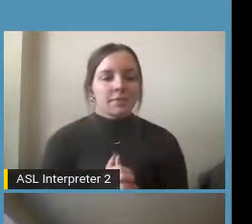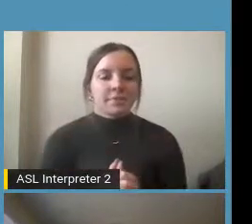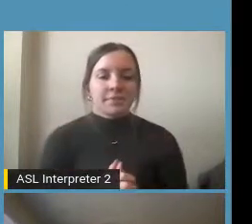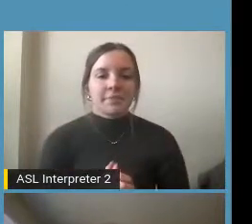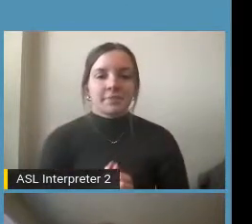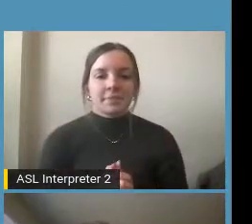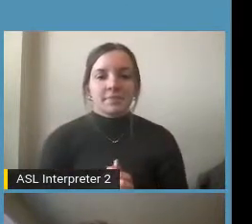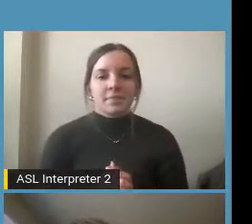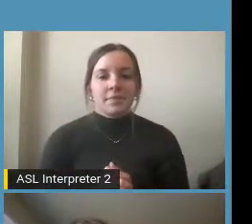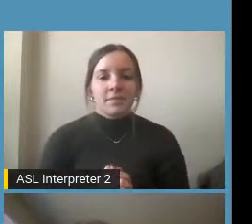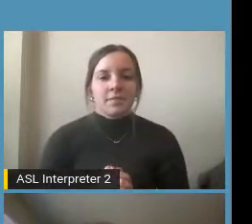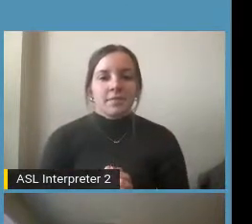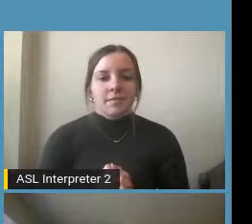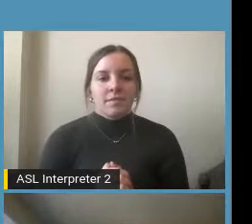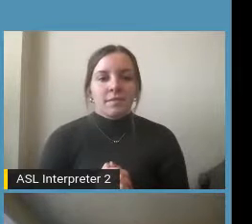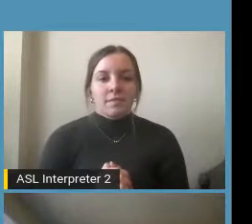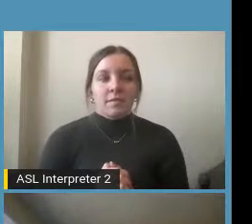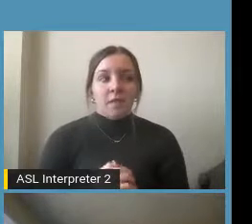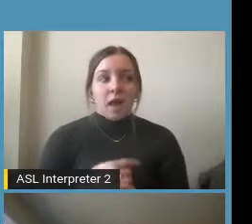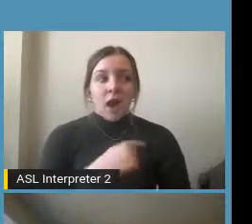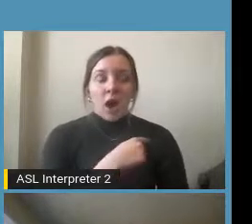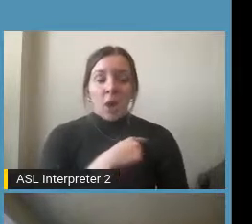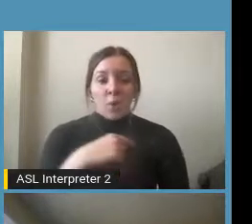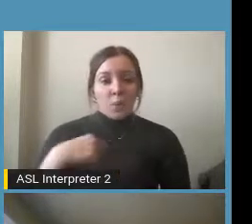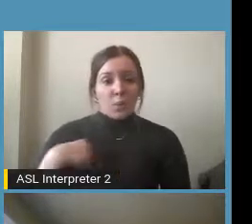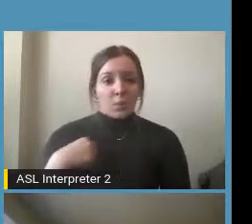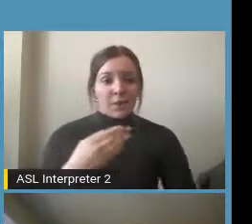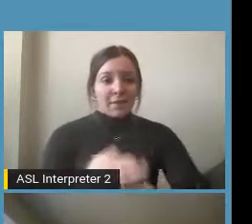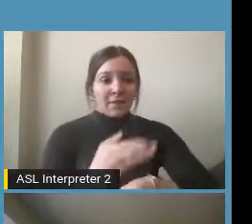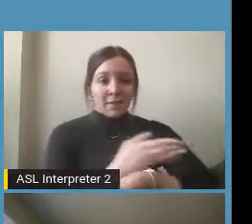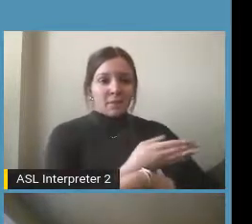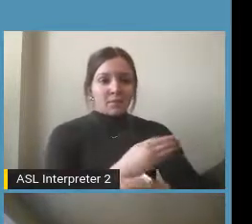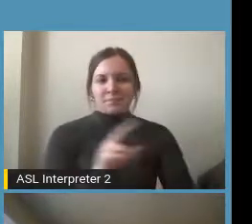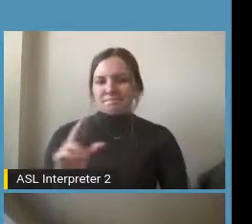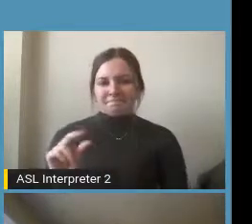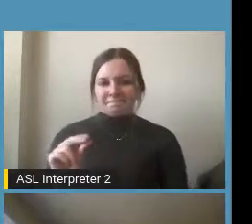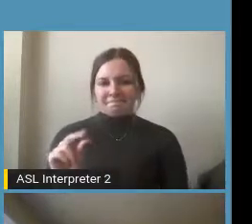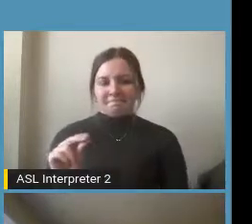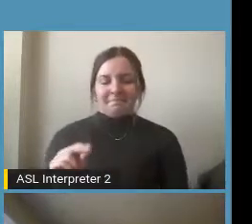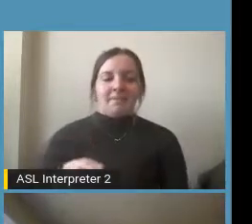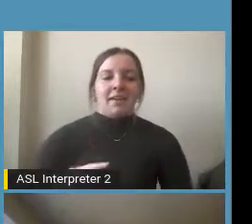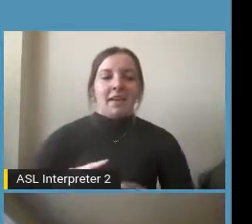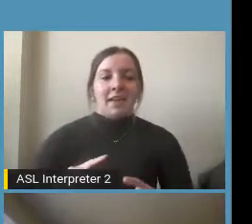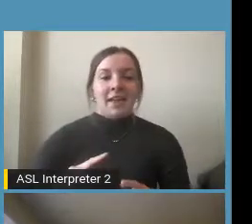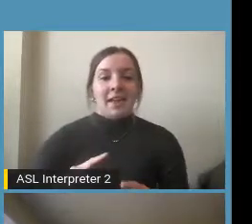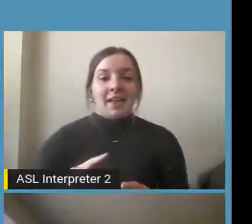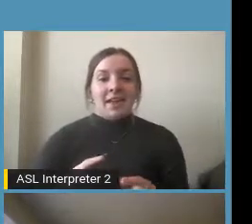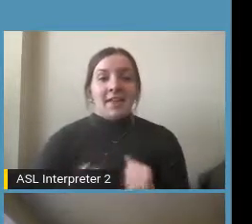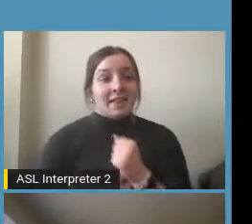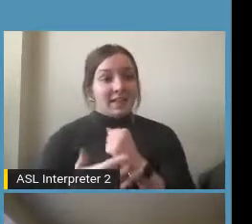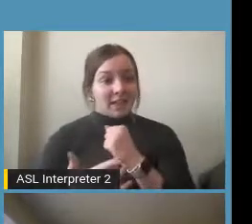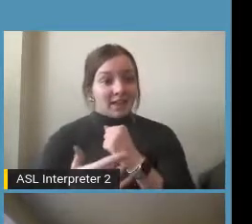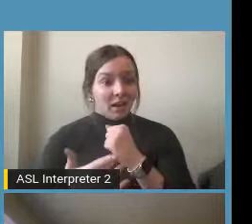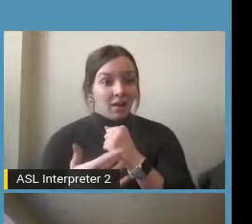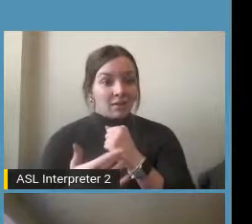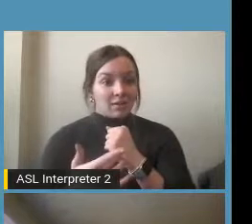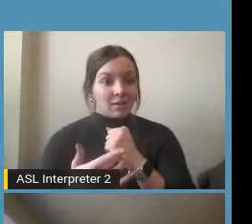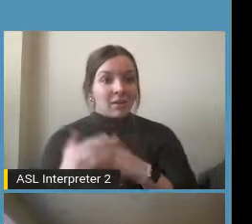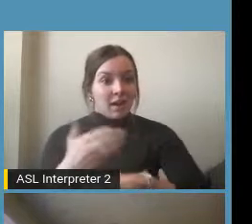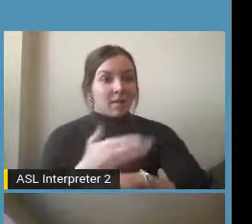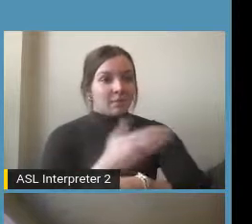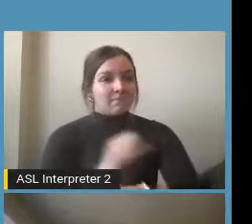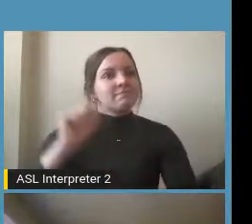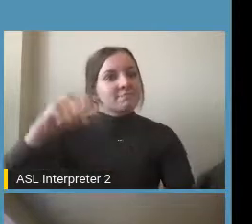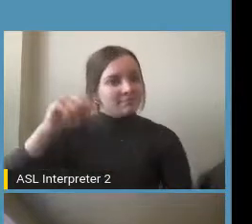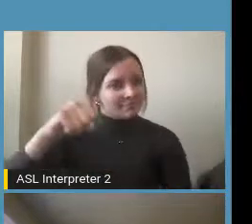gotten. It has everything to do with how much better the equipment has become, and how every